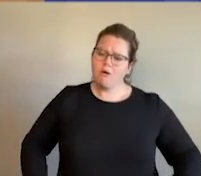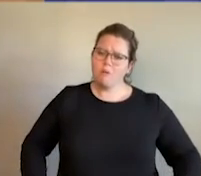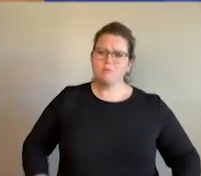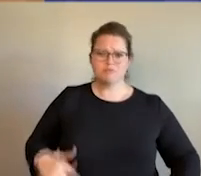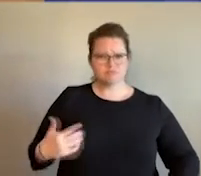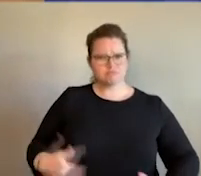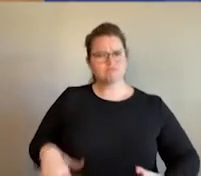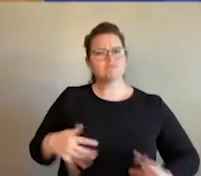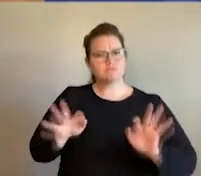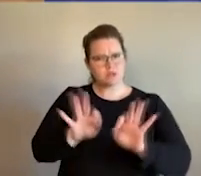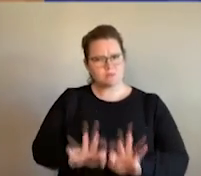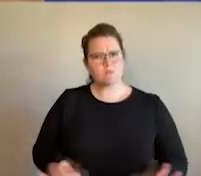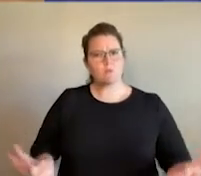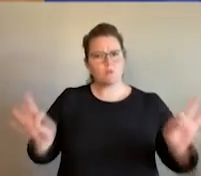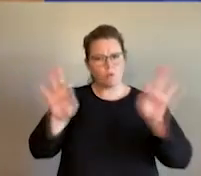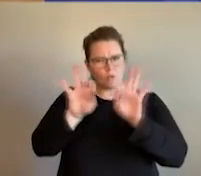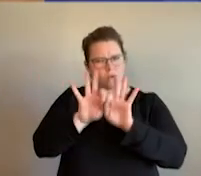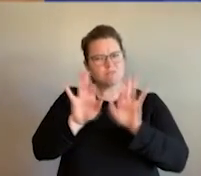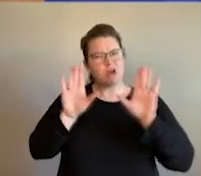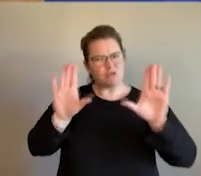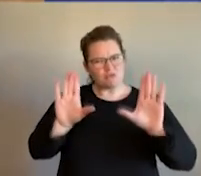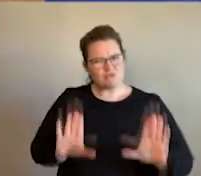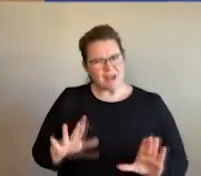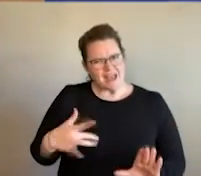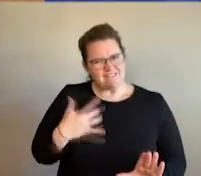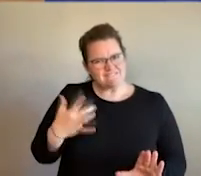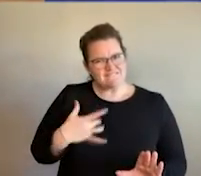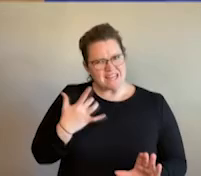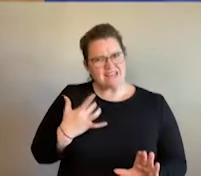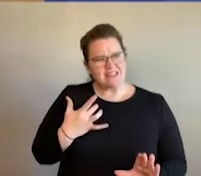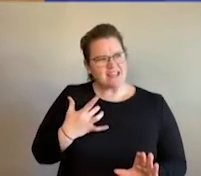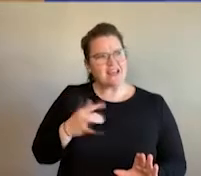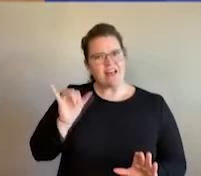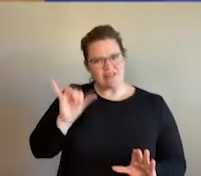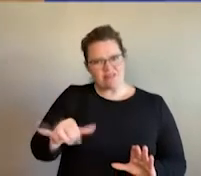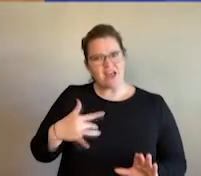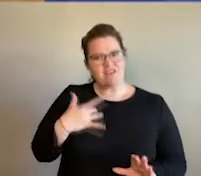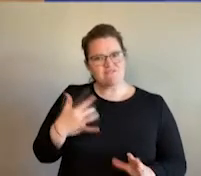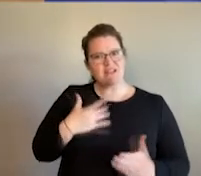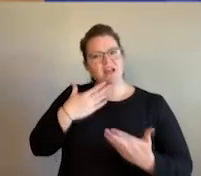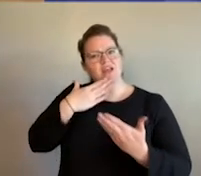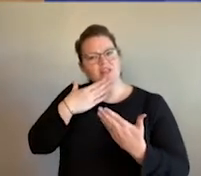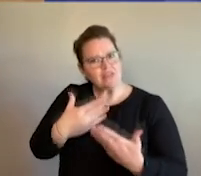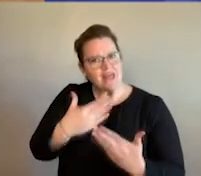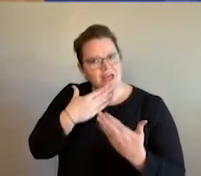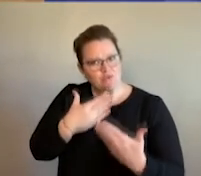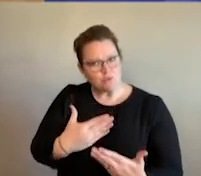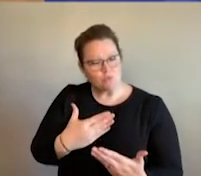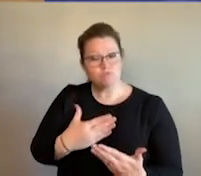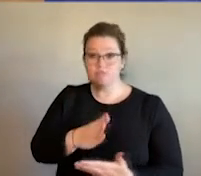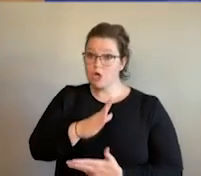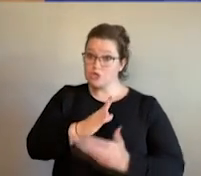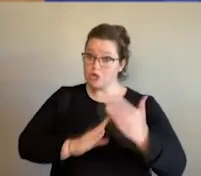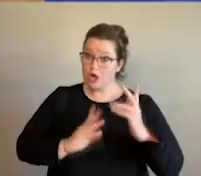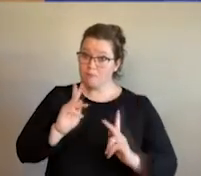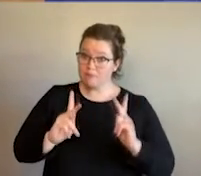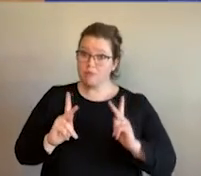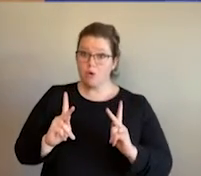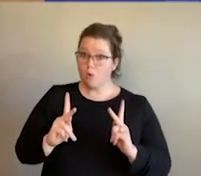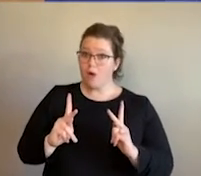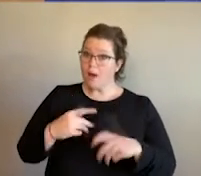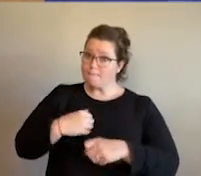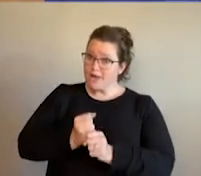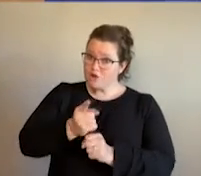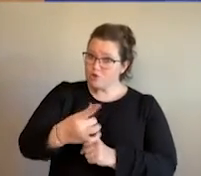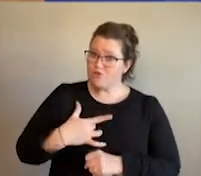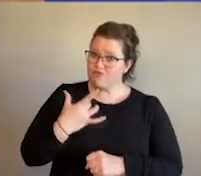You know, those are all great feelings. Those are feelings of thankfulness. Some of us have special people that when we think